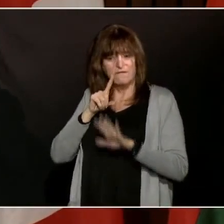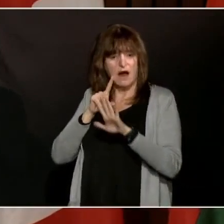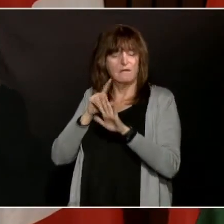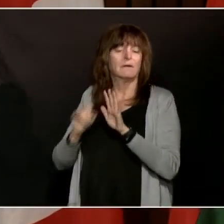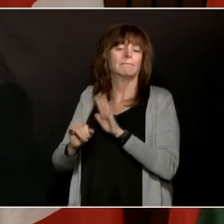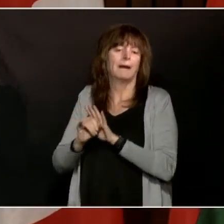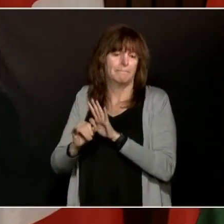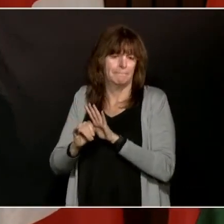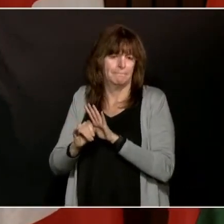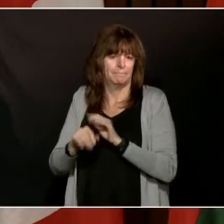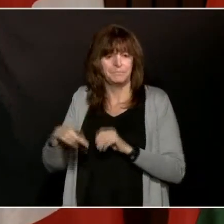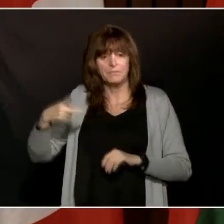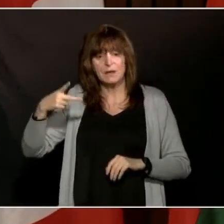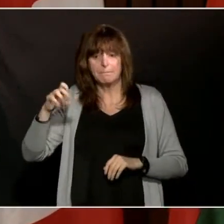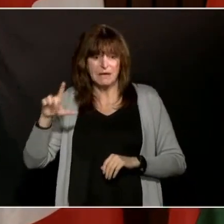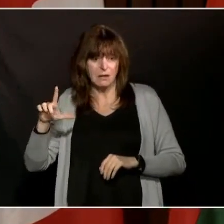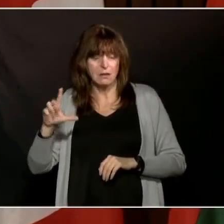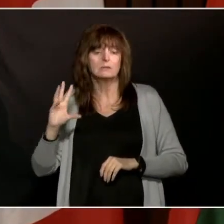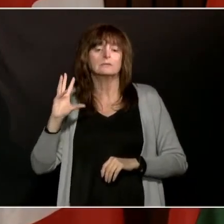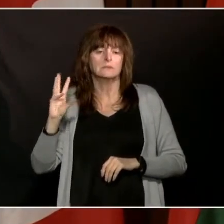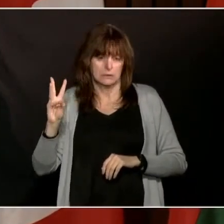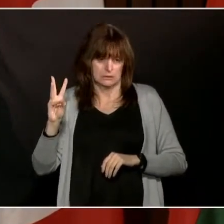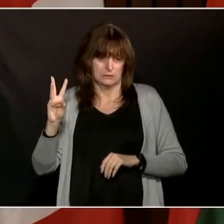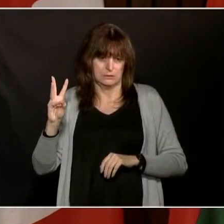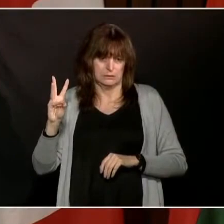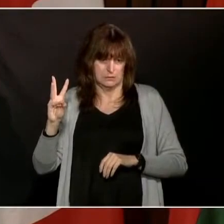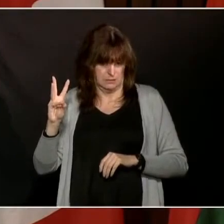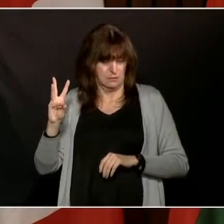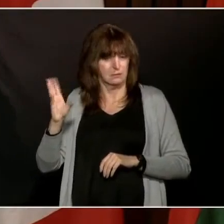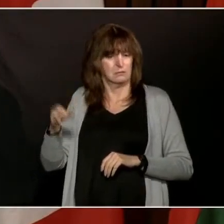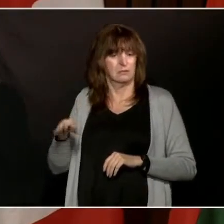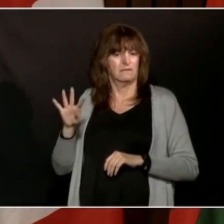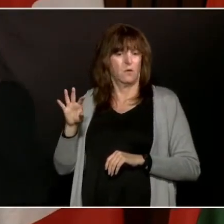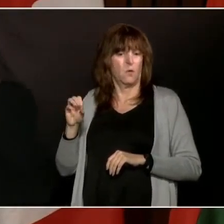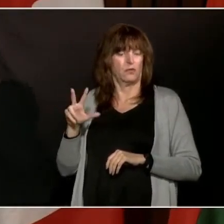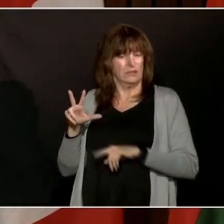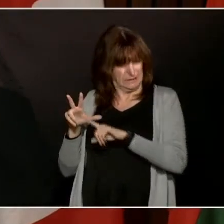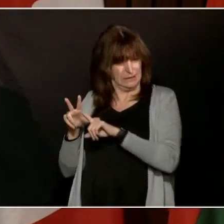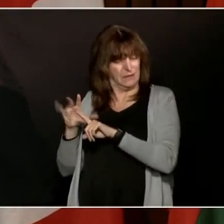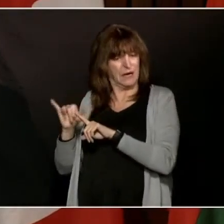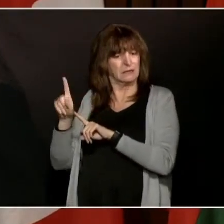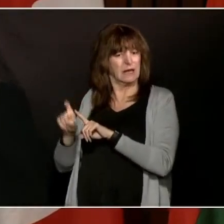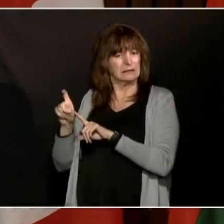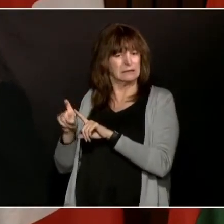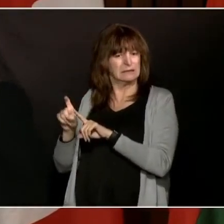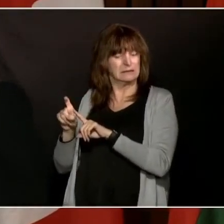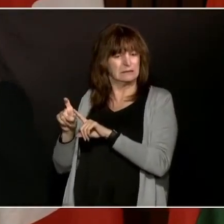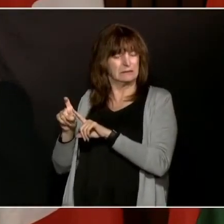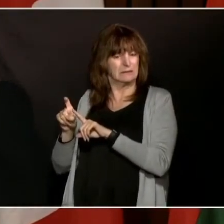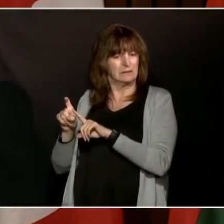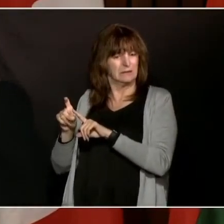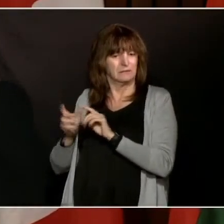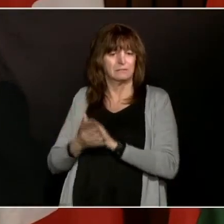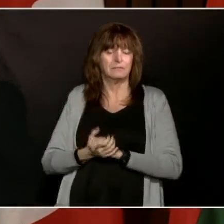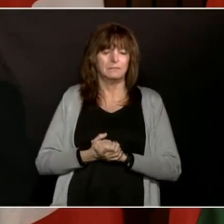Peel, 6 of 403 samples were positive. To further support the effort to identify variants of